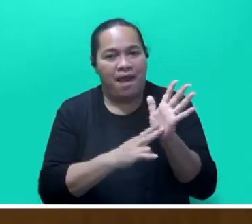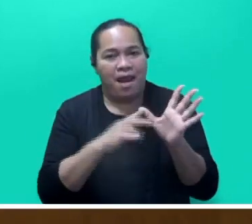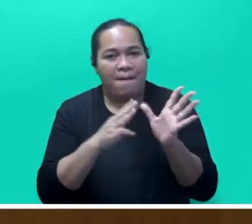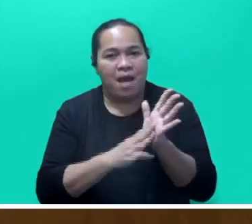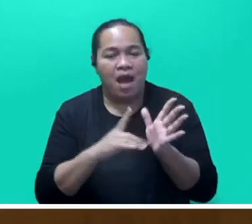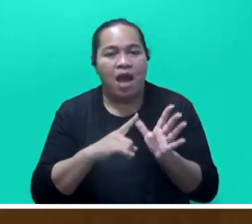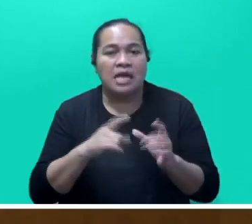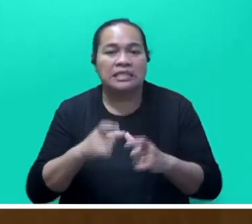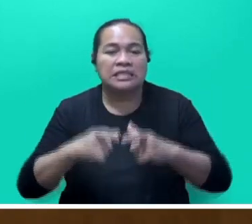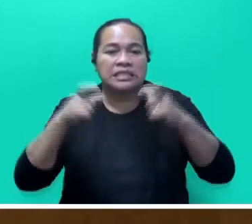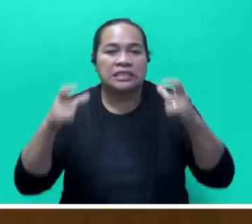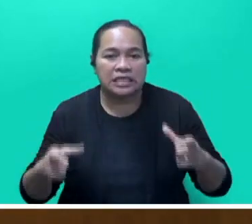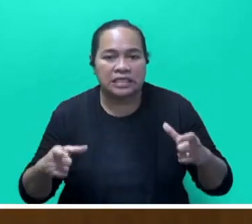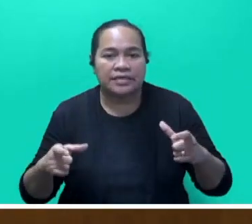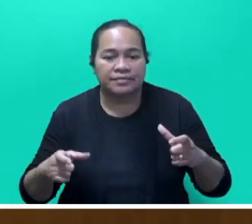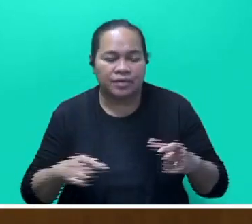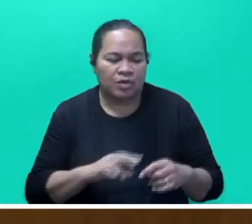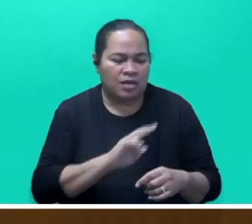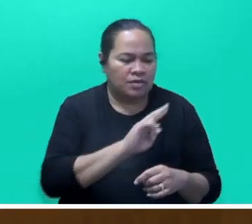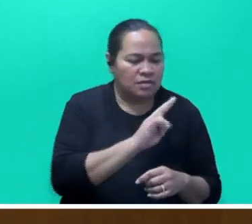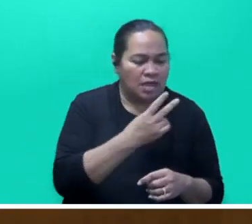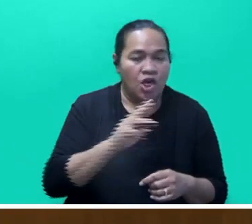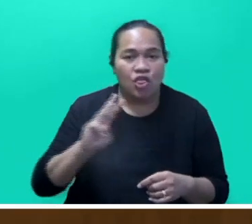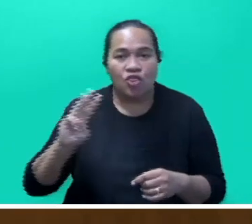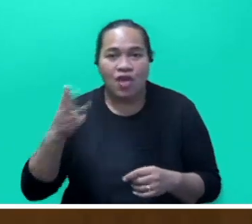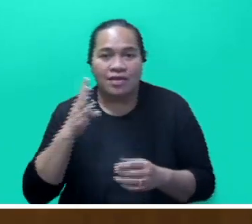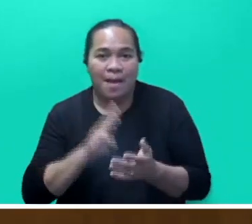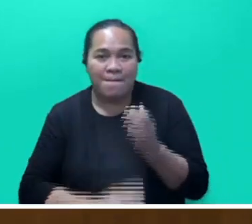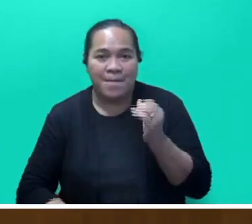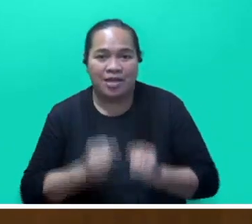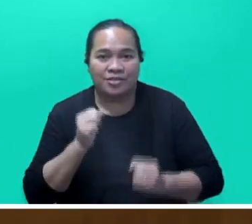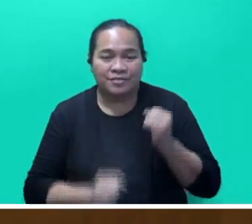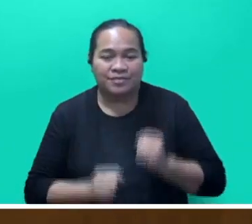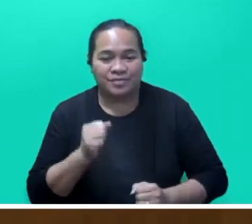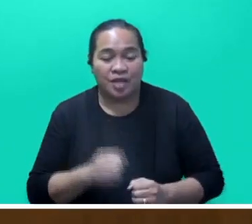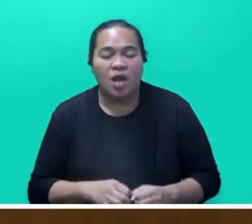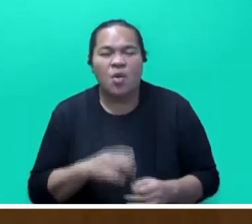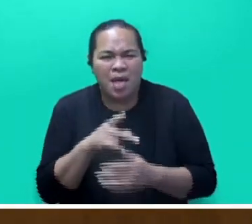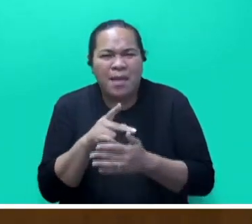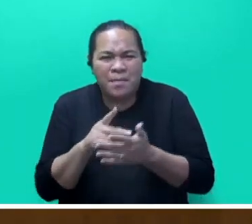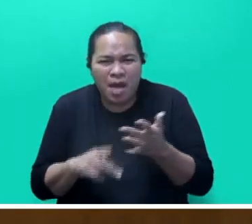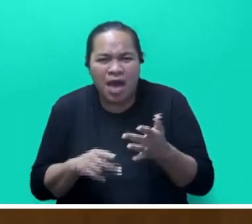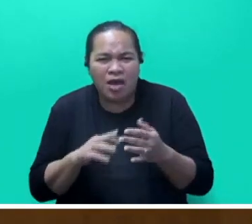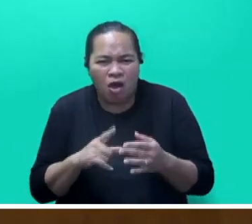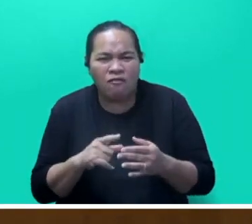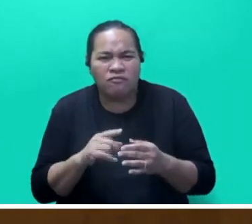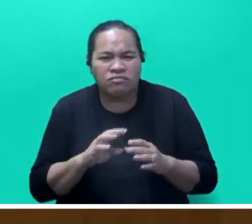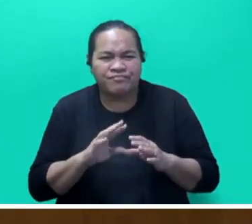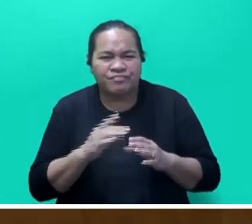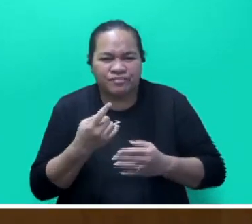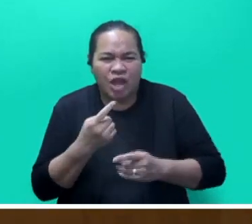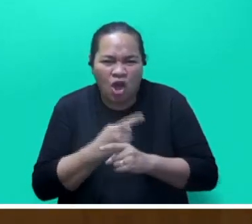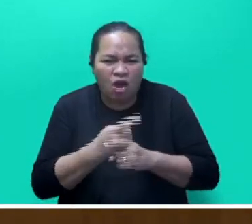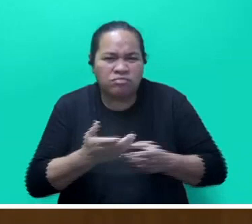City between the 2nd and the 3rd of March, was a part of a series of talks